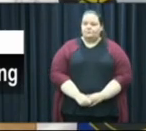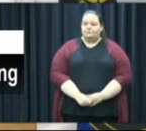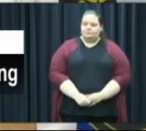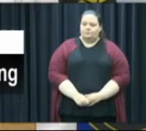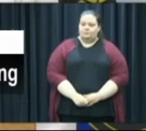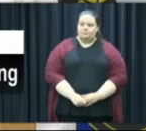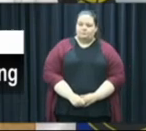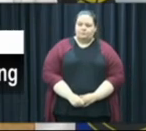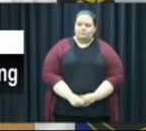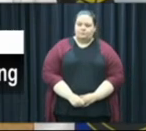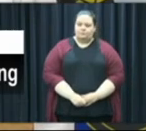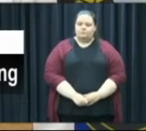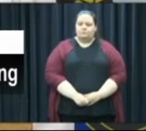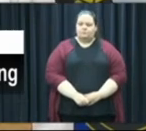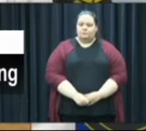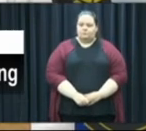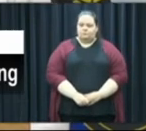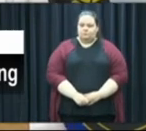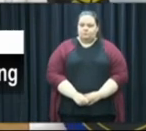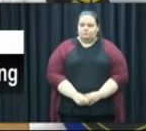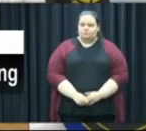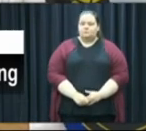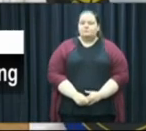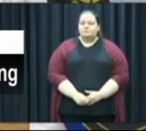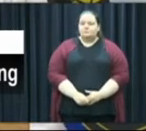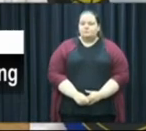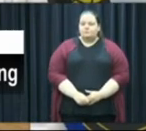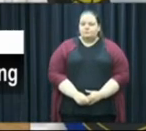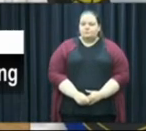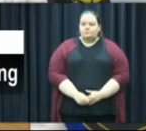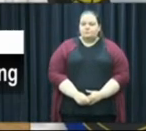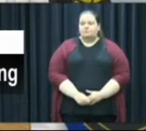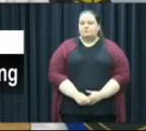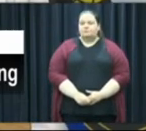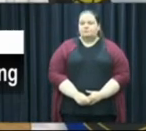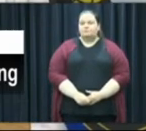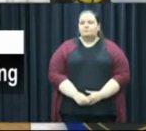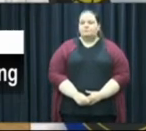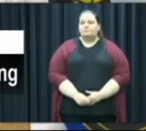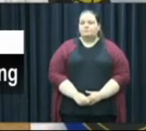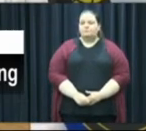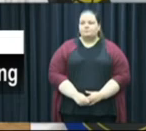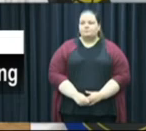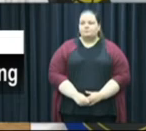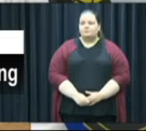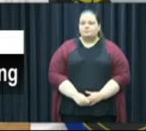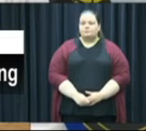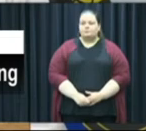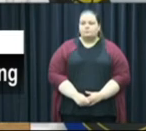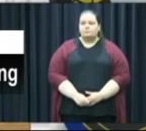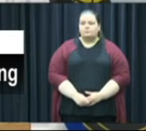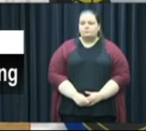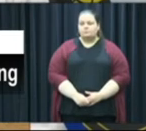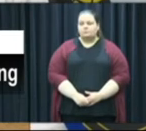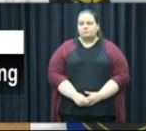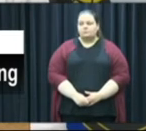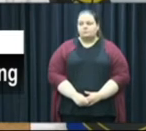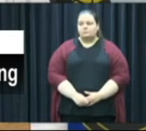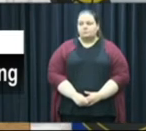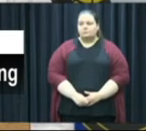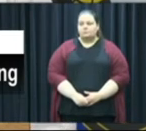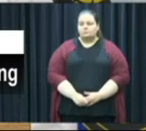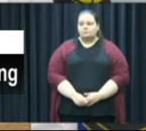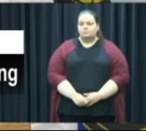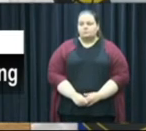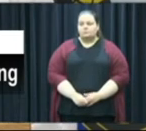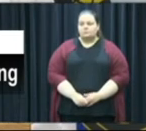qui travaillent inlassablement pour traiter rapidement et avec exactitude les tests de dépistage de façon à nous aider à